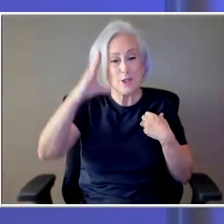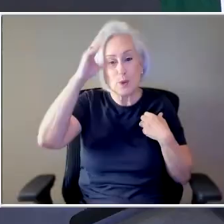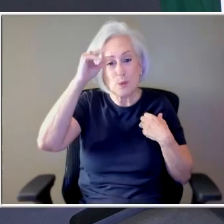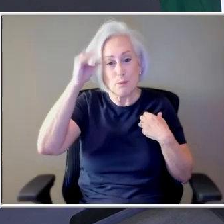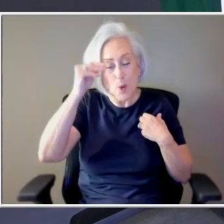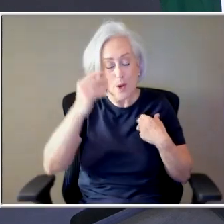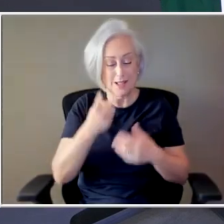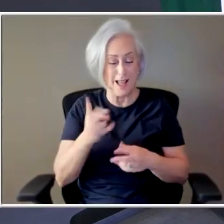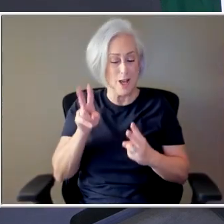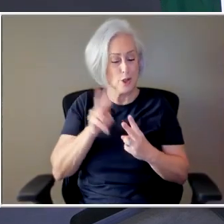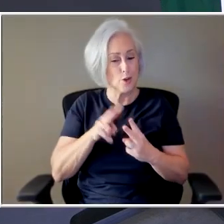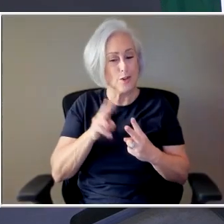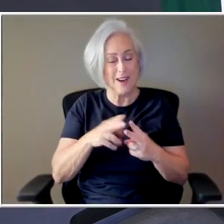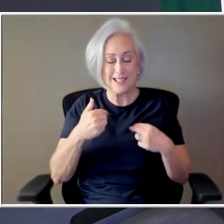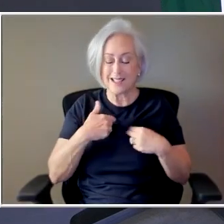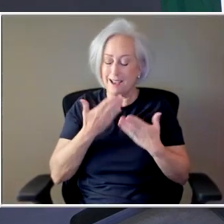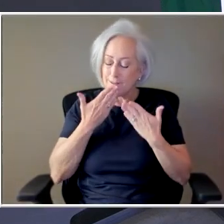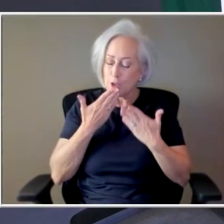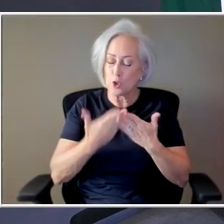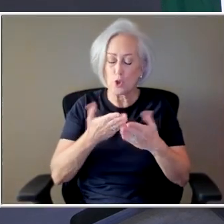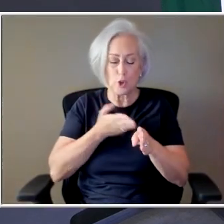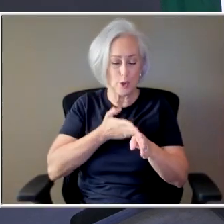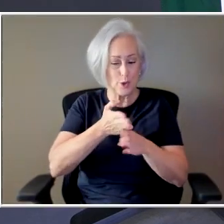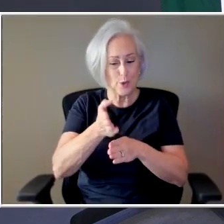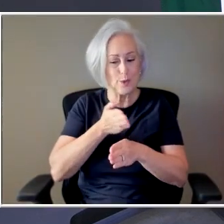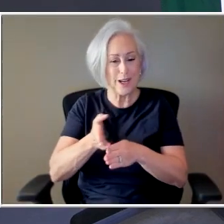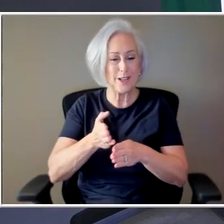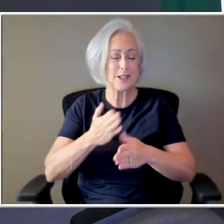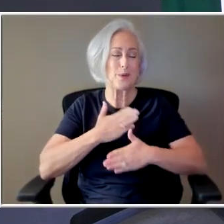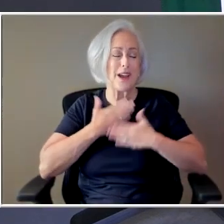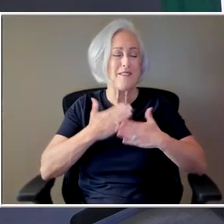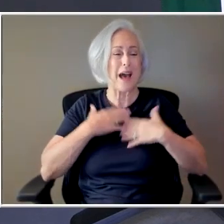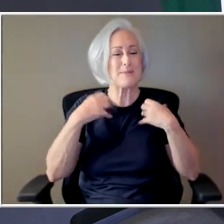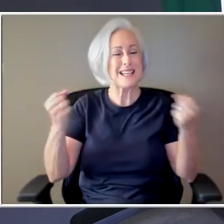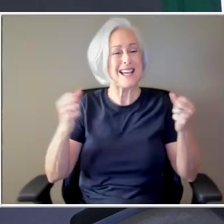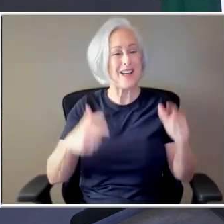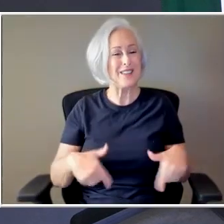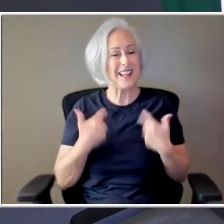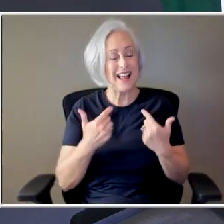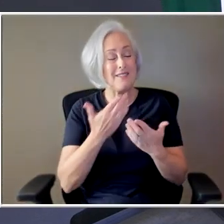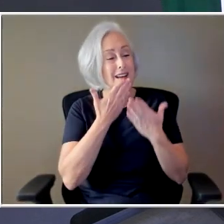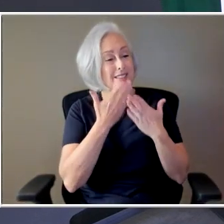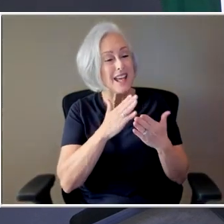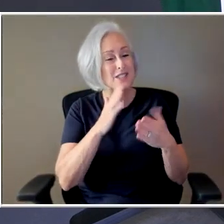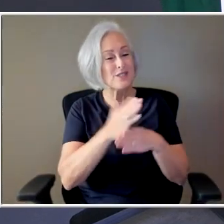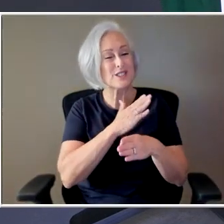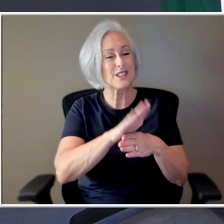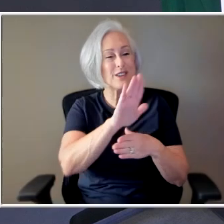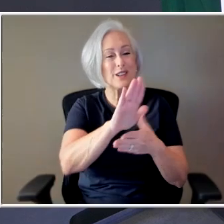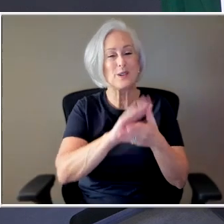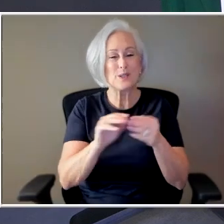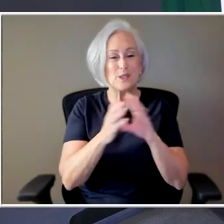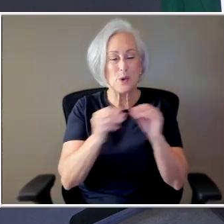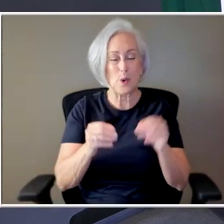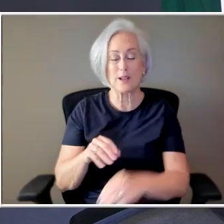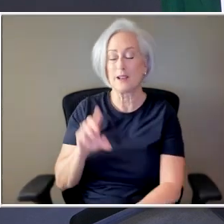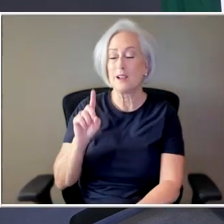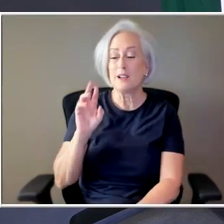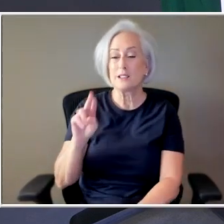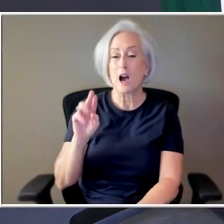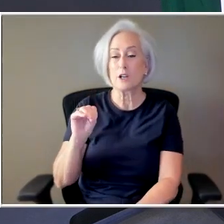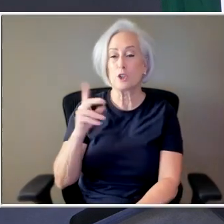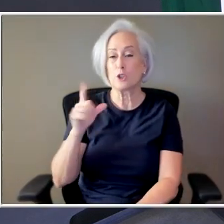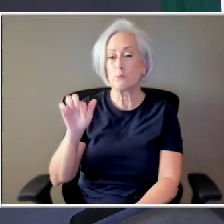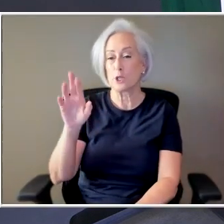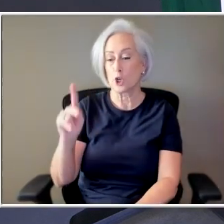I love that happy ending. there's for sure a happy ending there. Thank you for sharing that personal story. Dr. McGurk, we've heard this term, this 100 days,